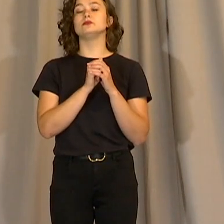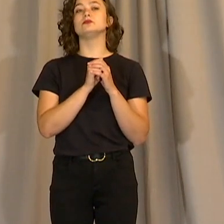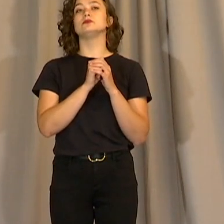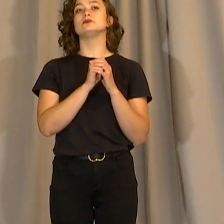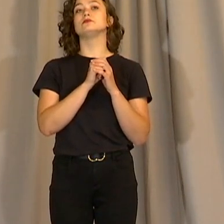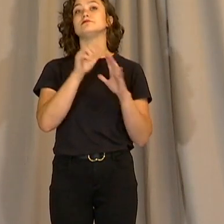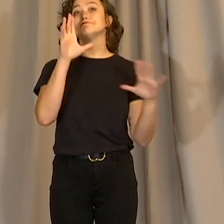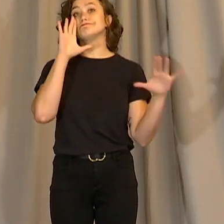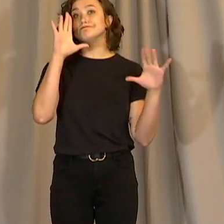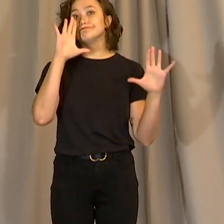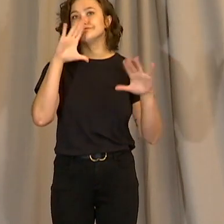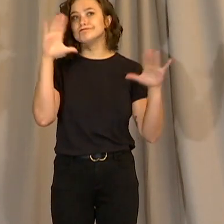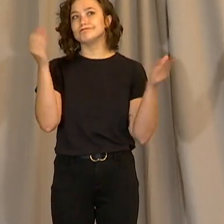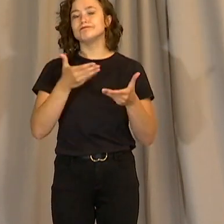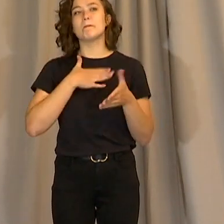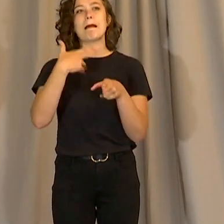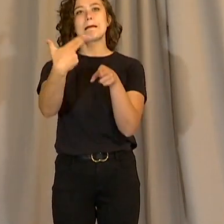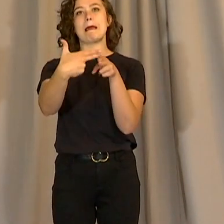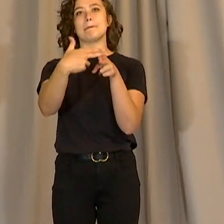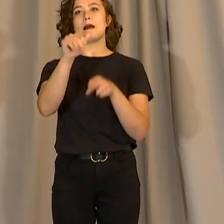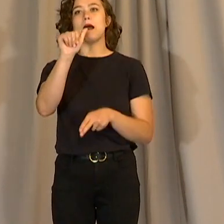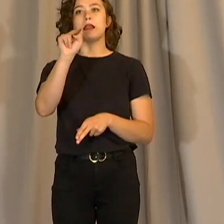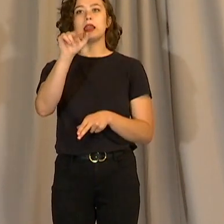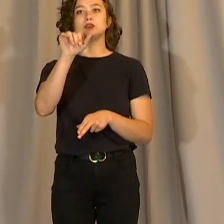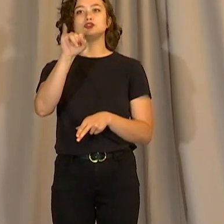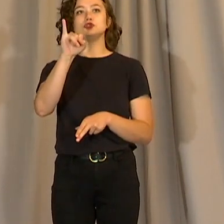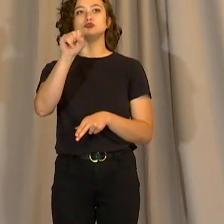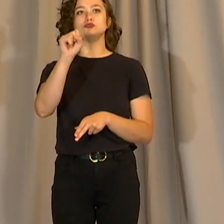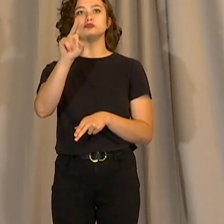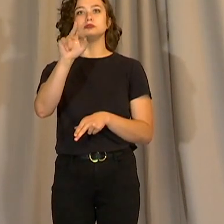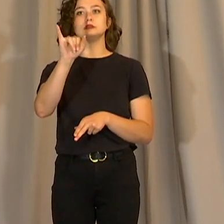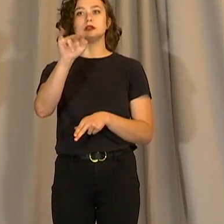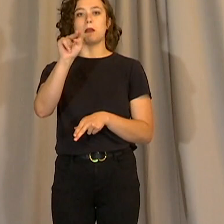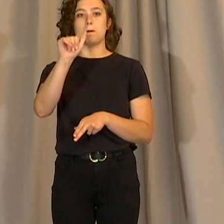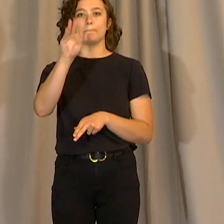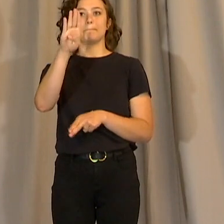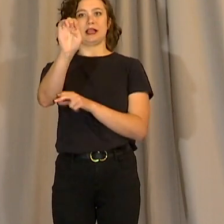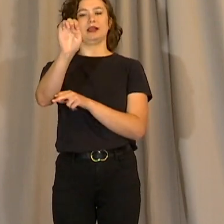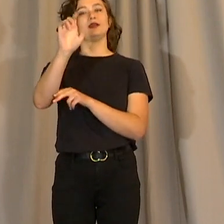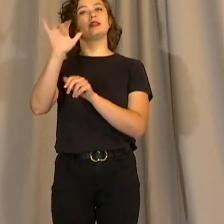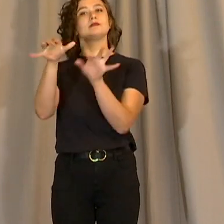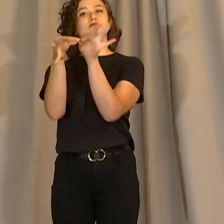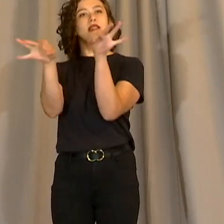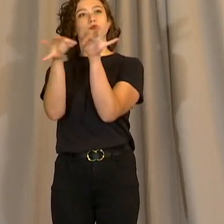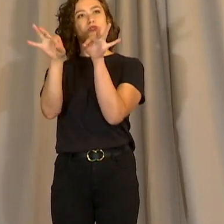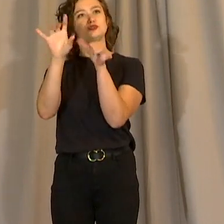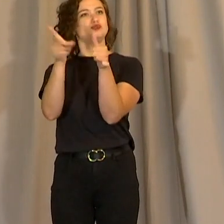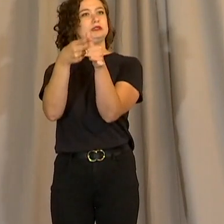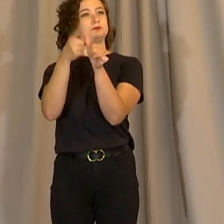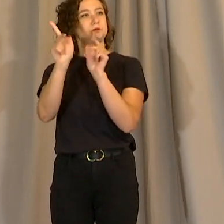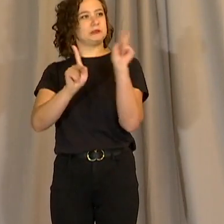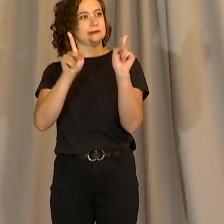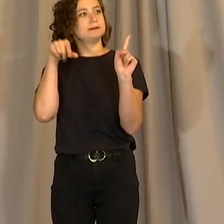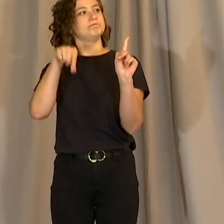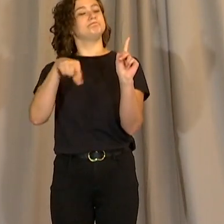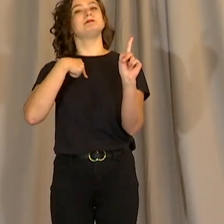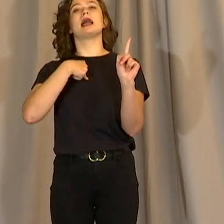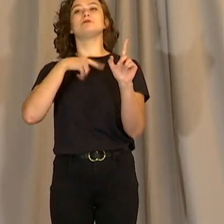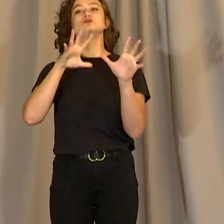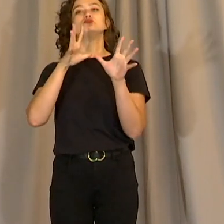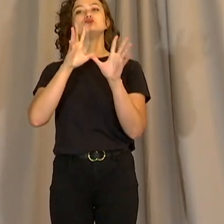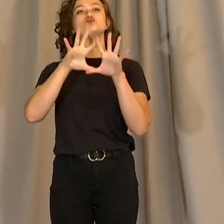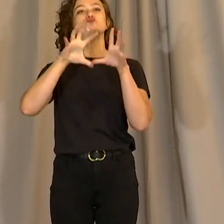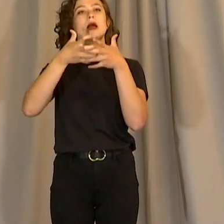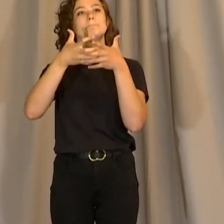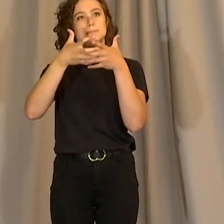greetings and hello and my name in Anishinaabe Moen, which is the language of the original peoples of this area. I am the tribal liaison for the